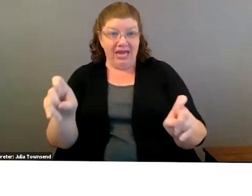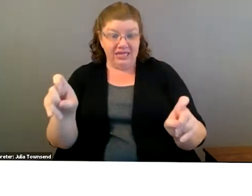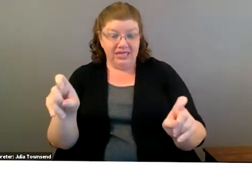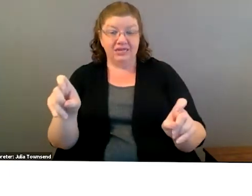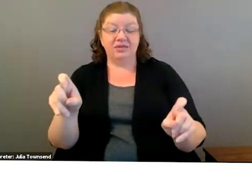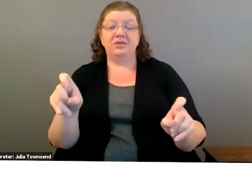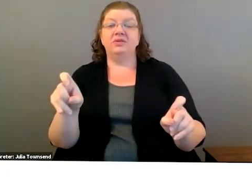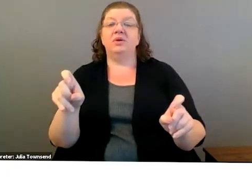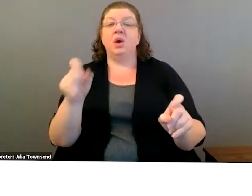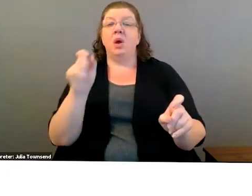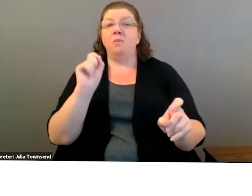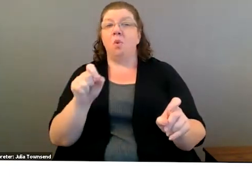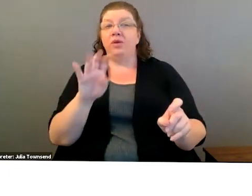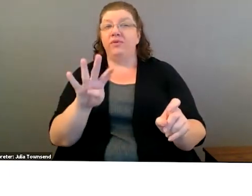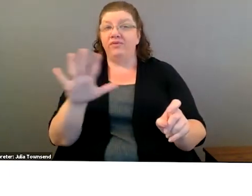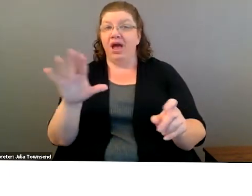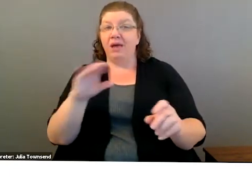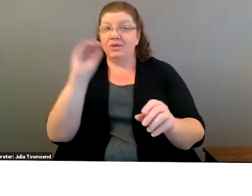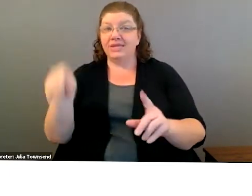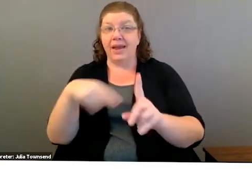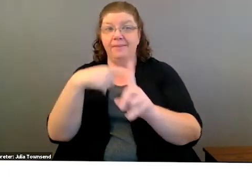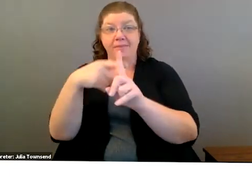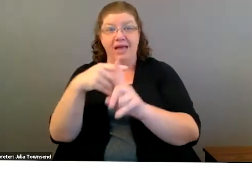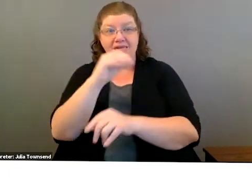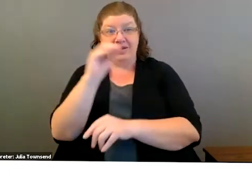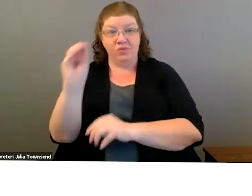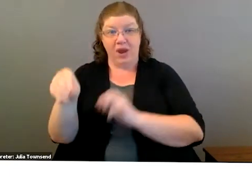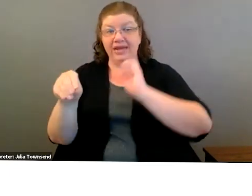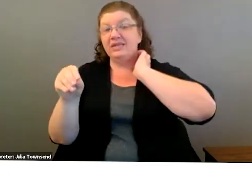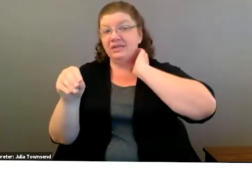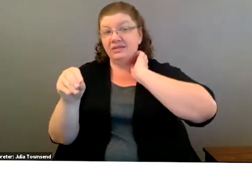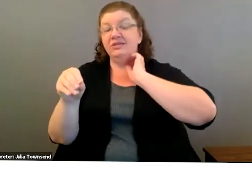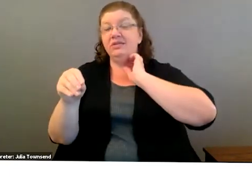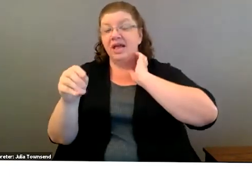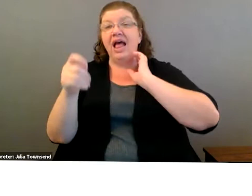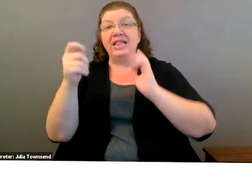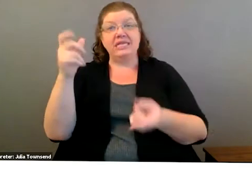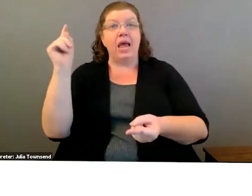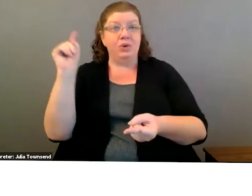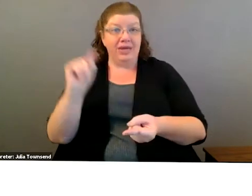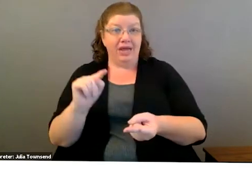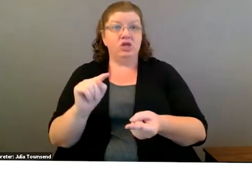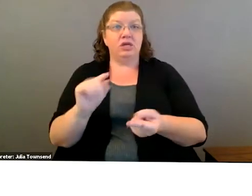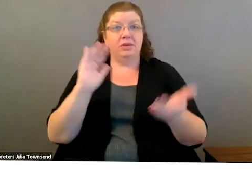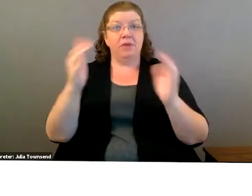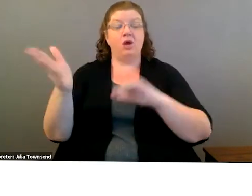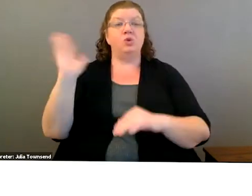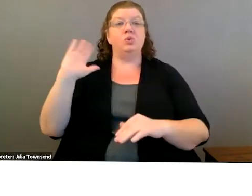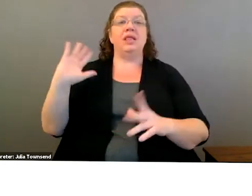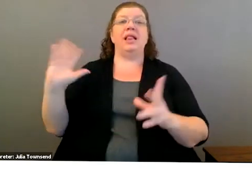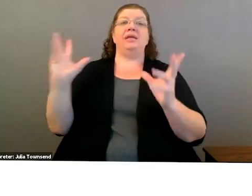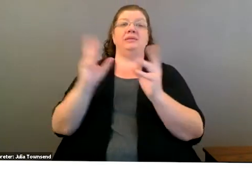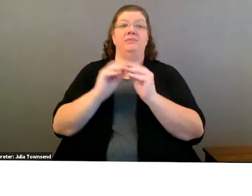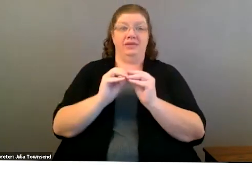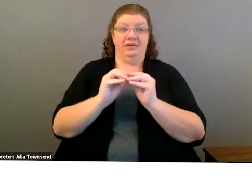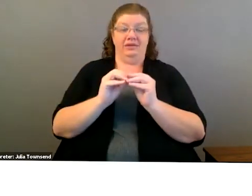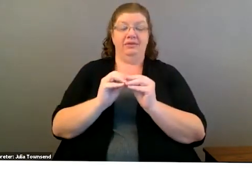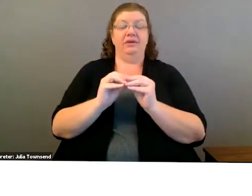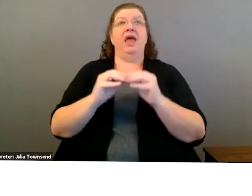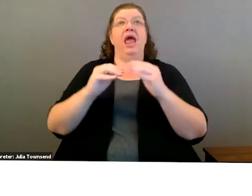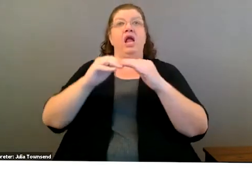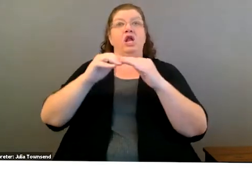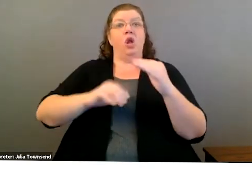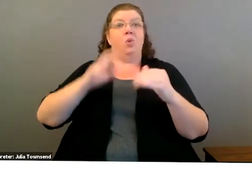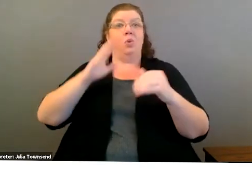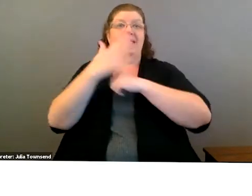a 0.45% positive rate, which is a slight reduction from the last meeting and lower than our